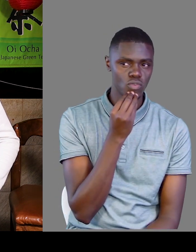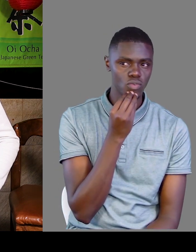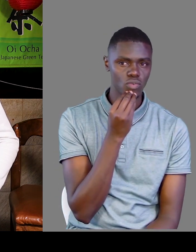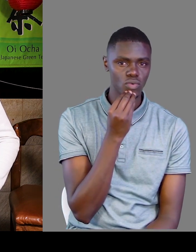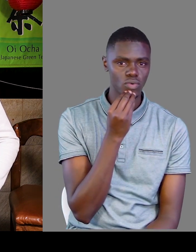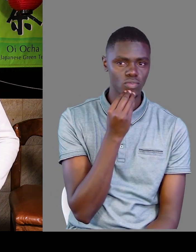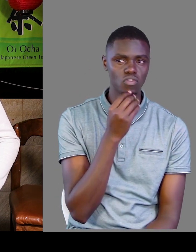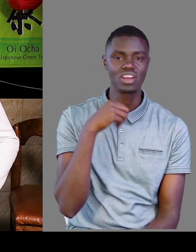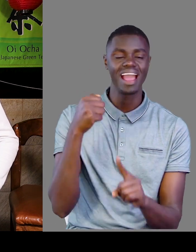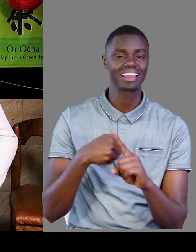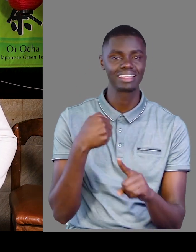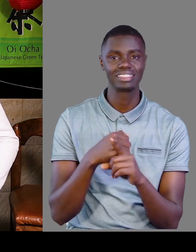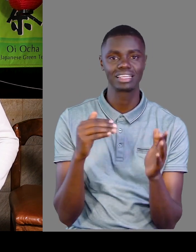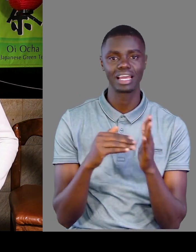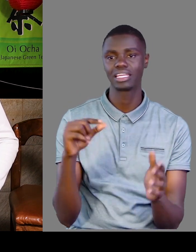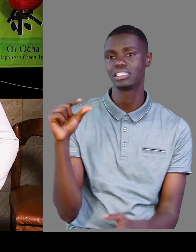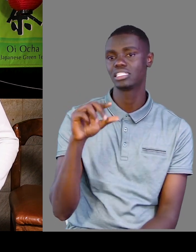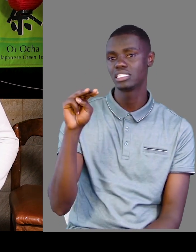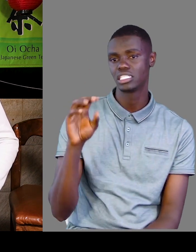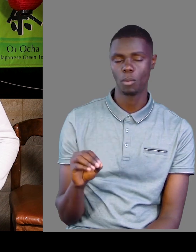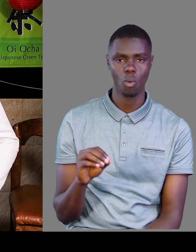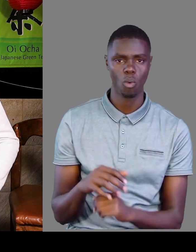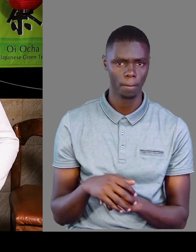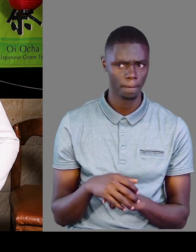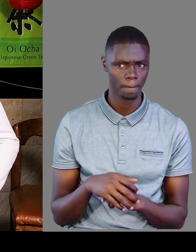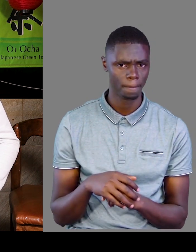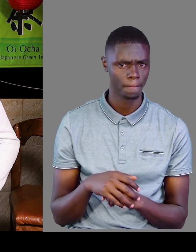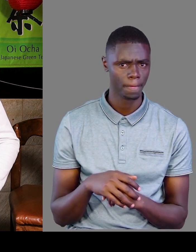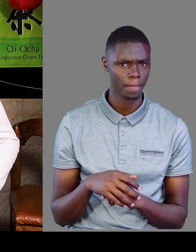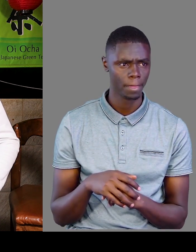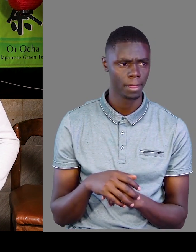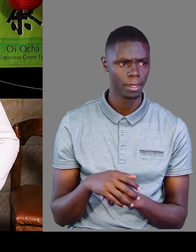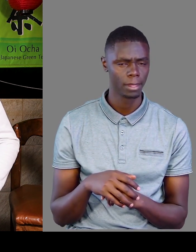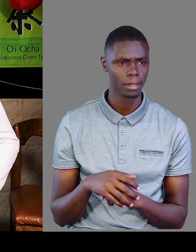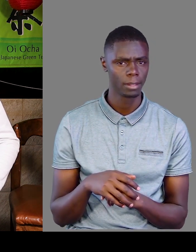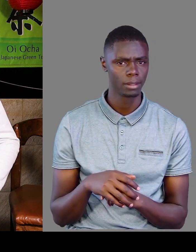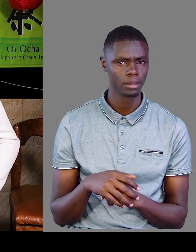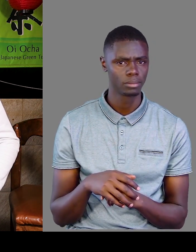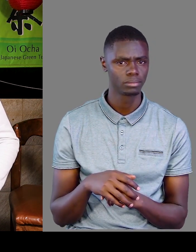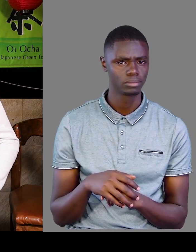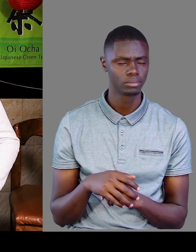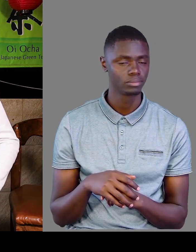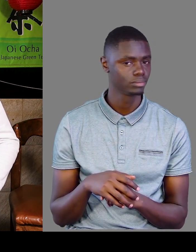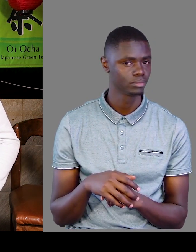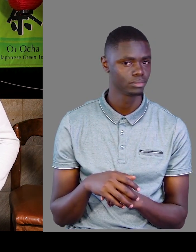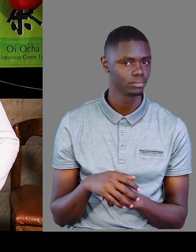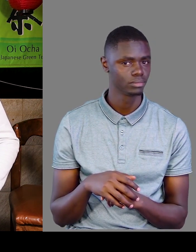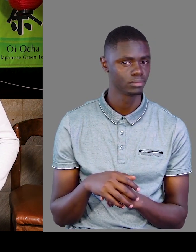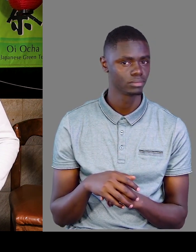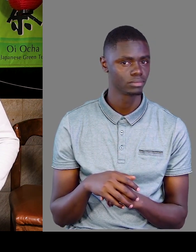were advocating against GMOs and everything. Yeah. Yeah, so the head of that